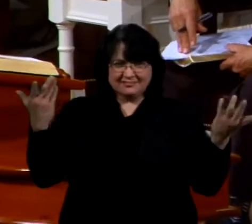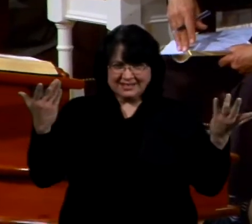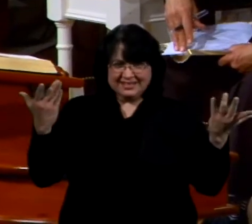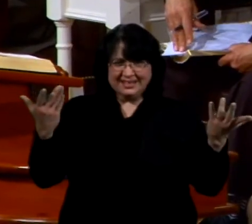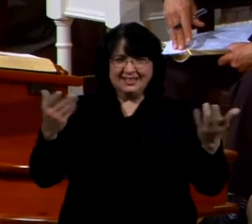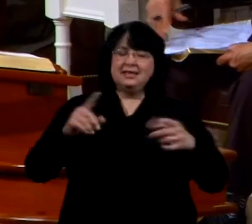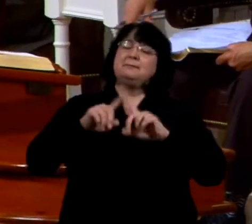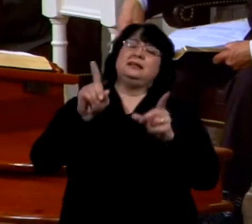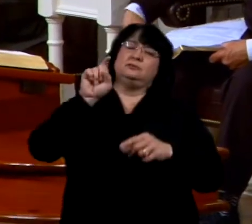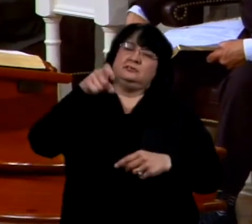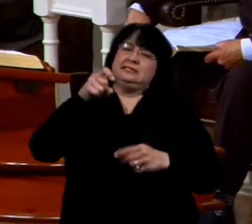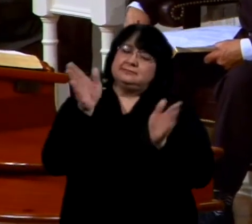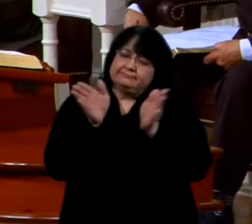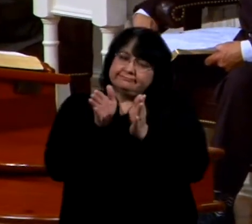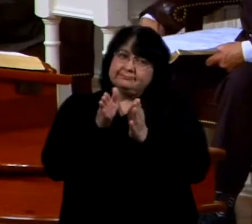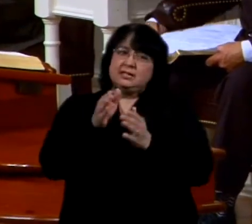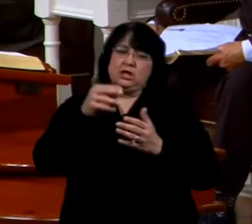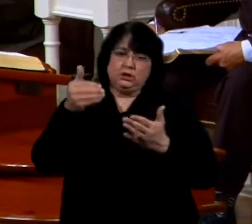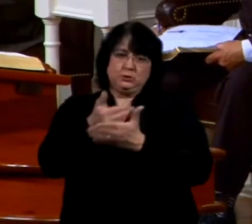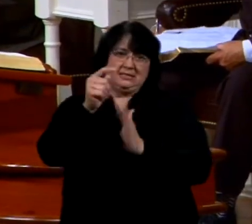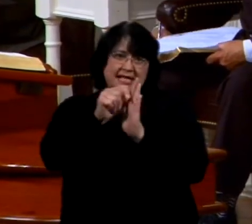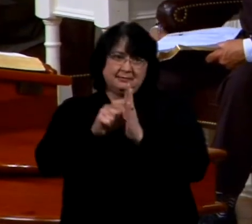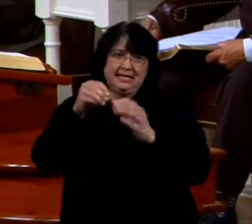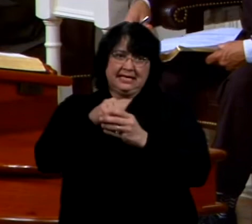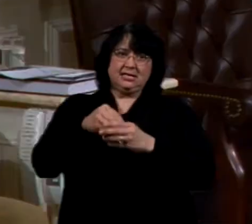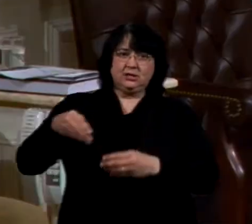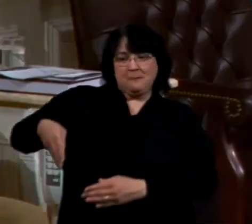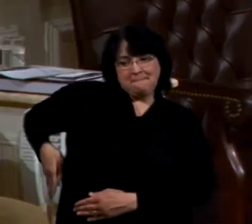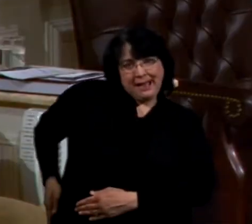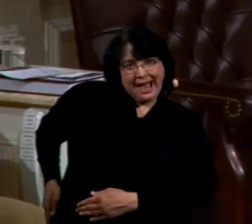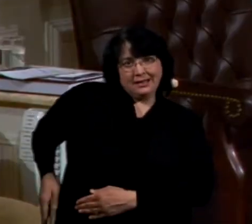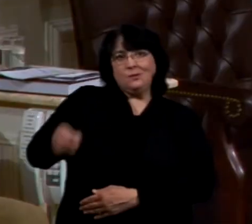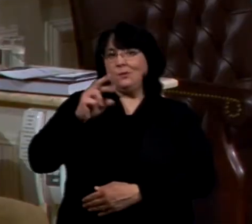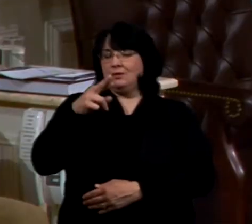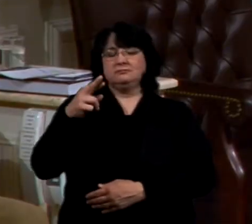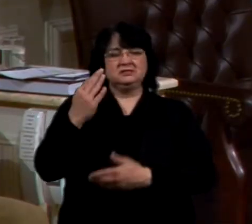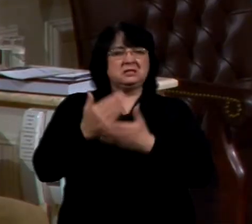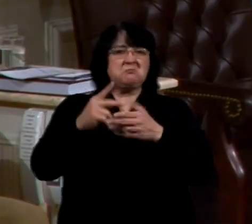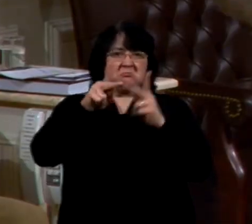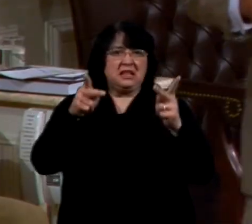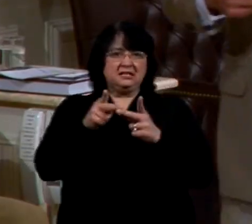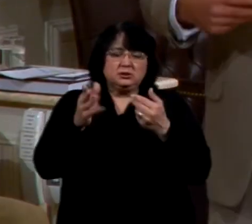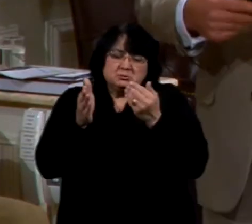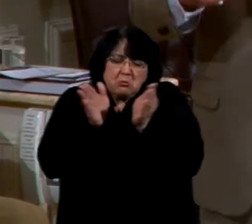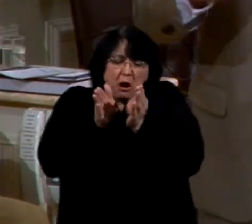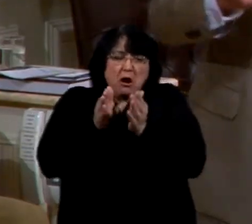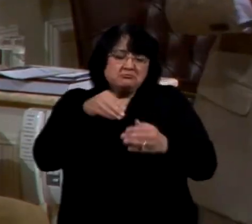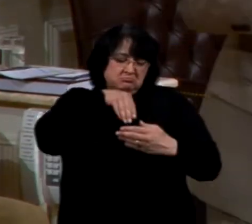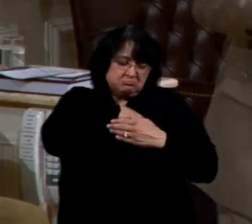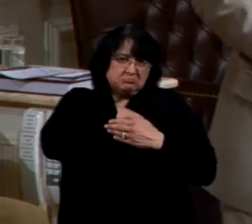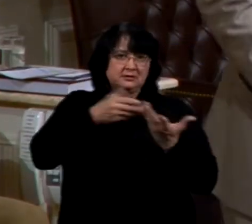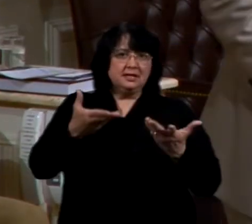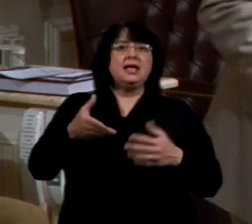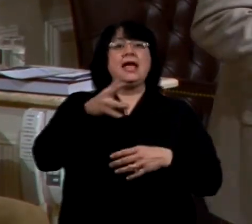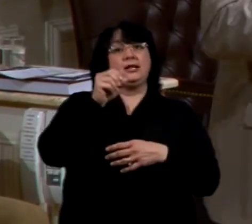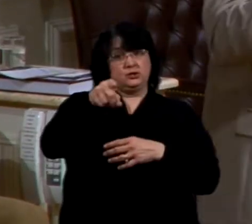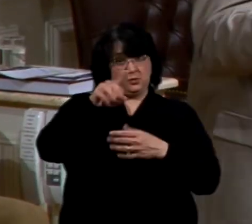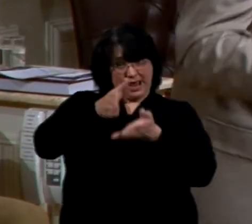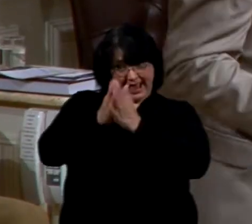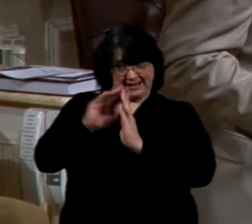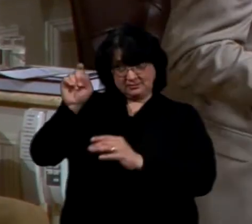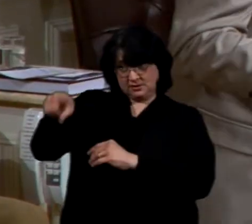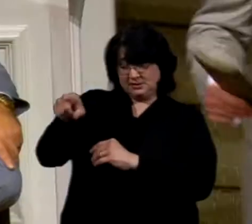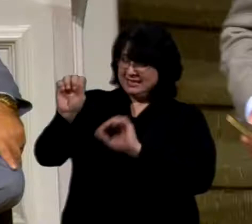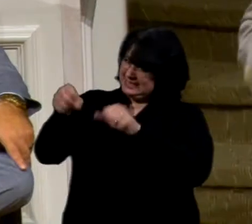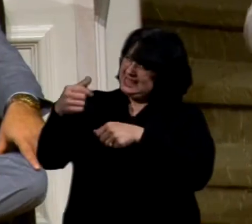just keep a New Testament in your back pocket somewhere handy. It's unobtrusive. It's small. But as you ask this question, could